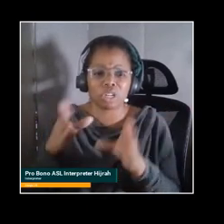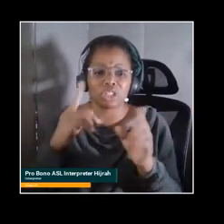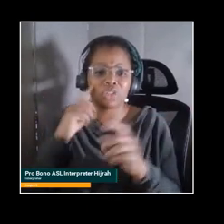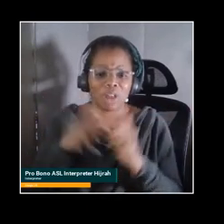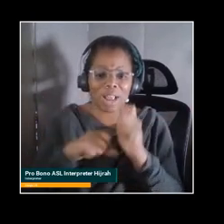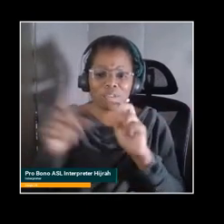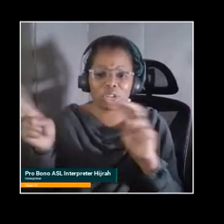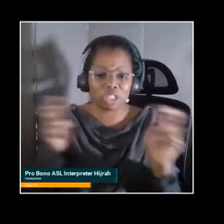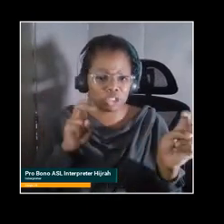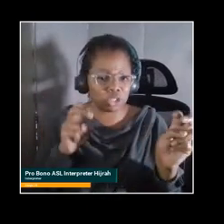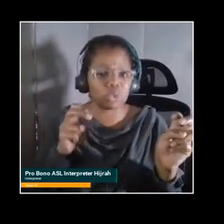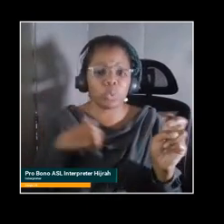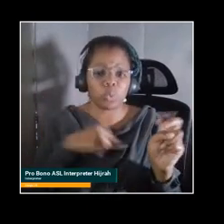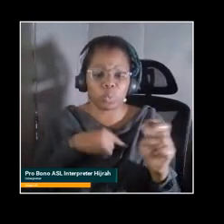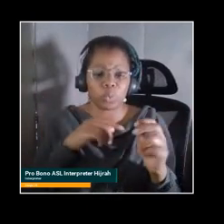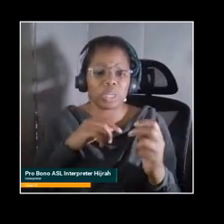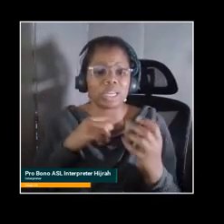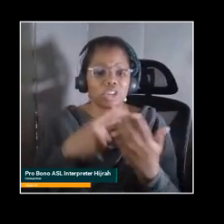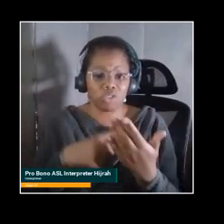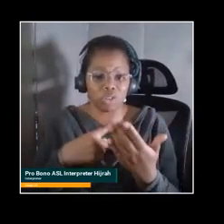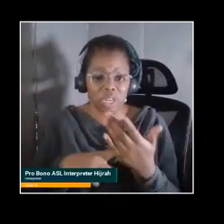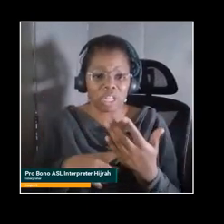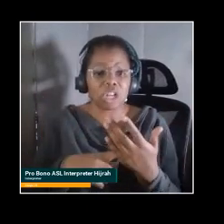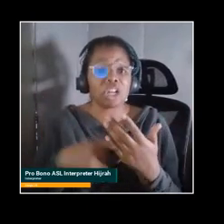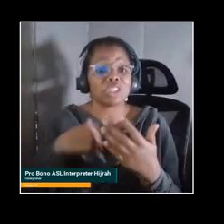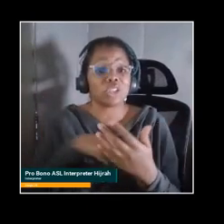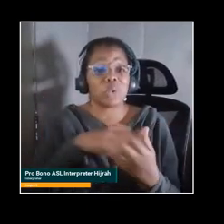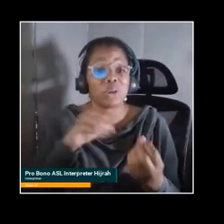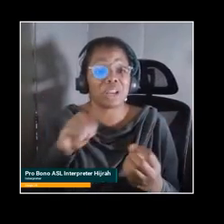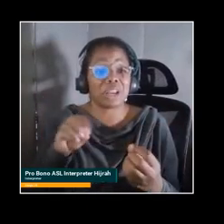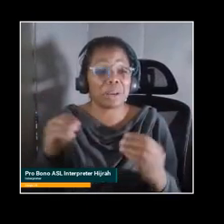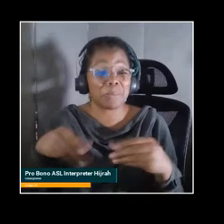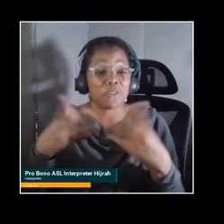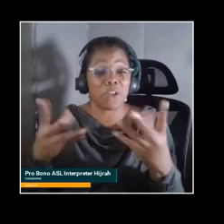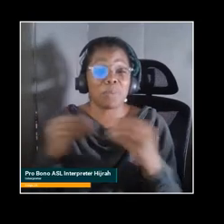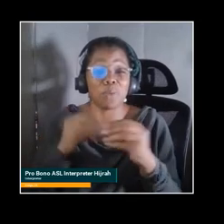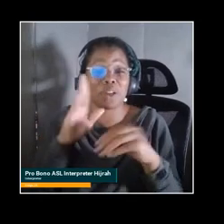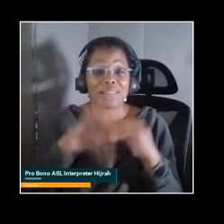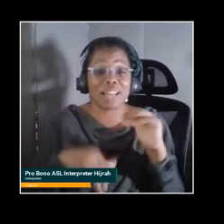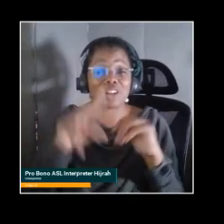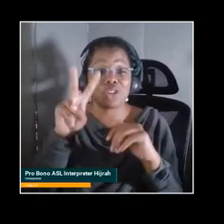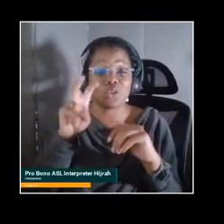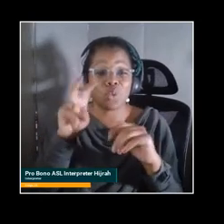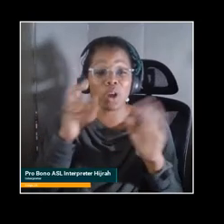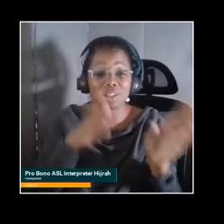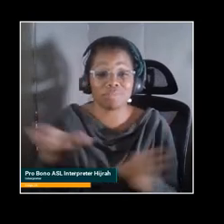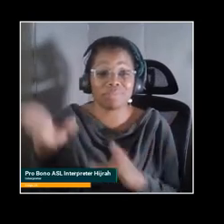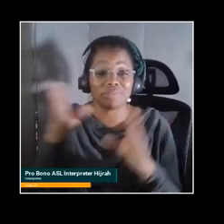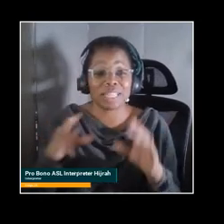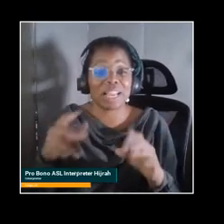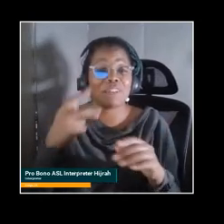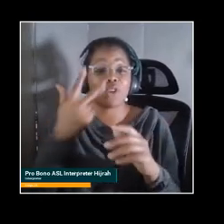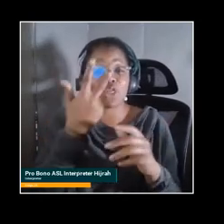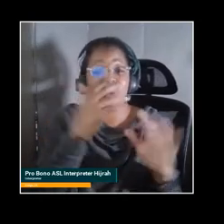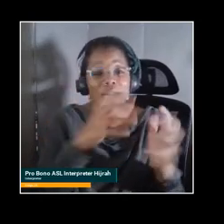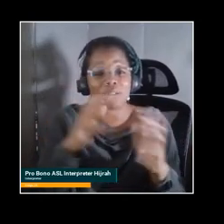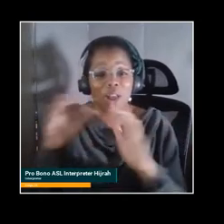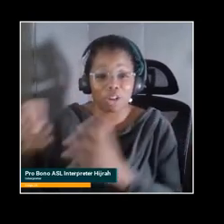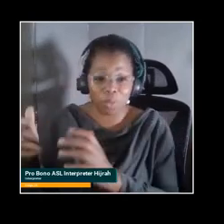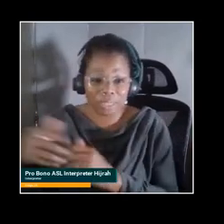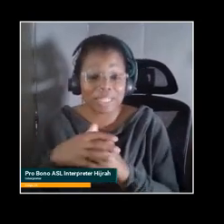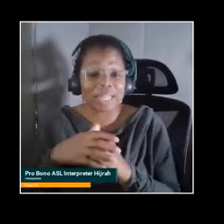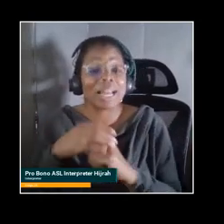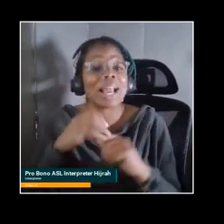issues we addressed. So eventually we provide more than 200 strategies that fall into these three categories. And in each of